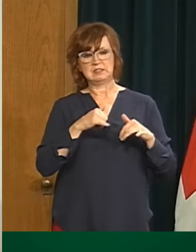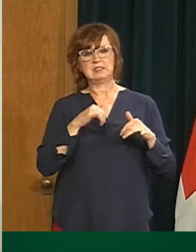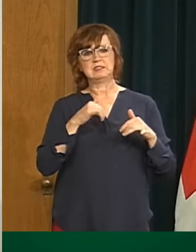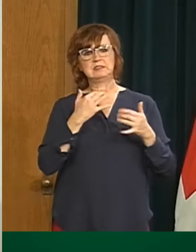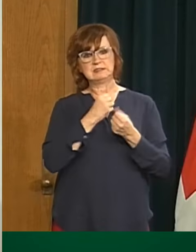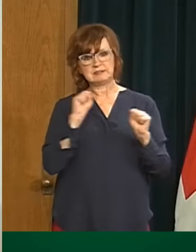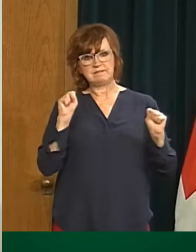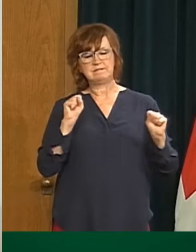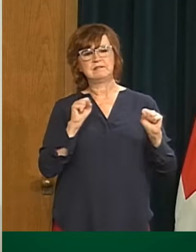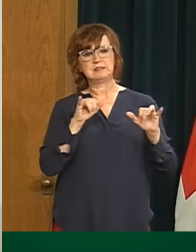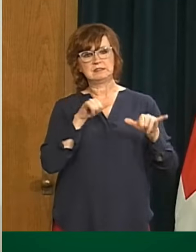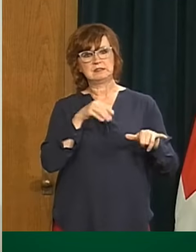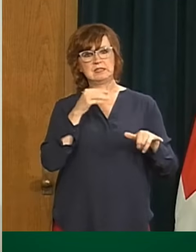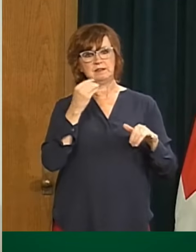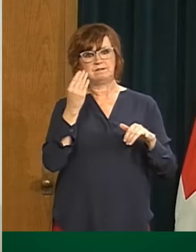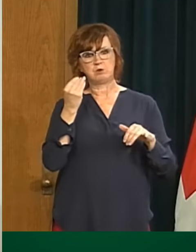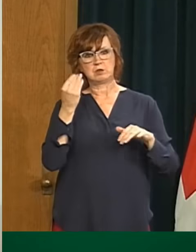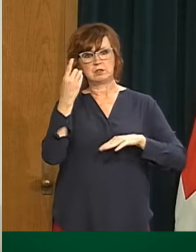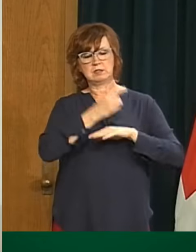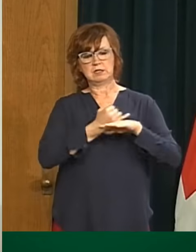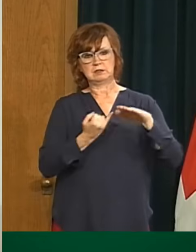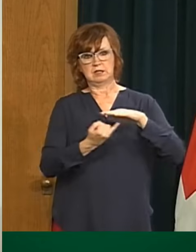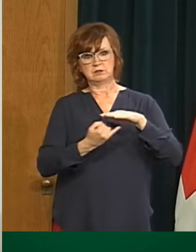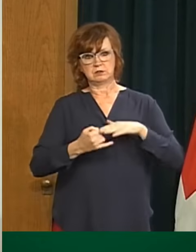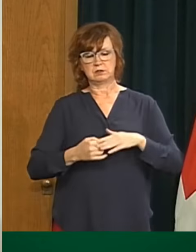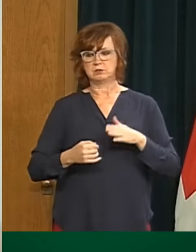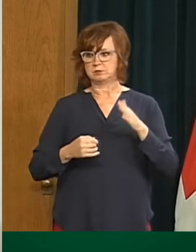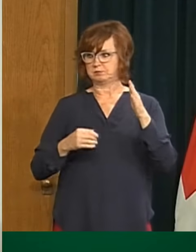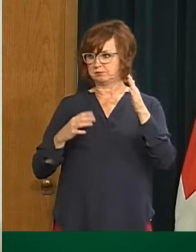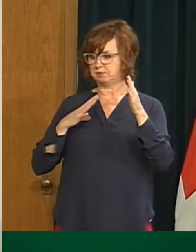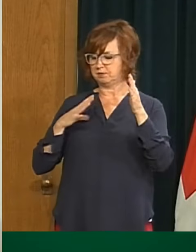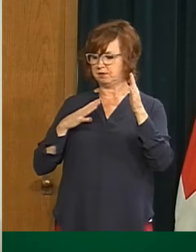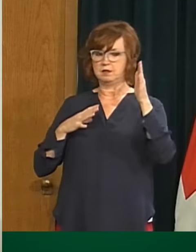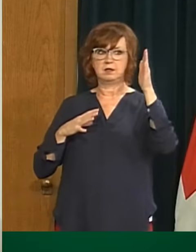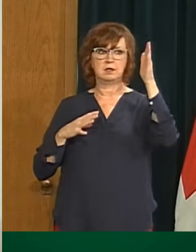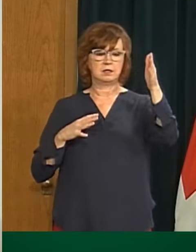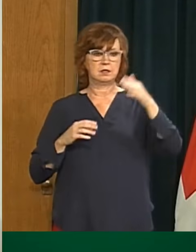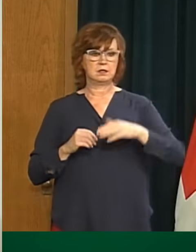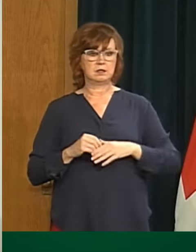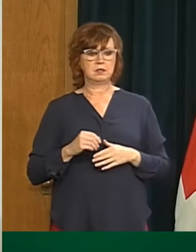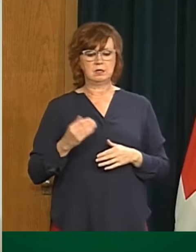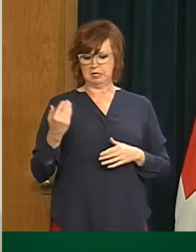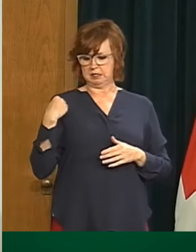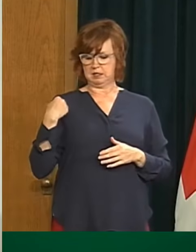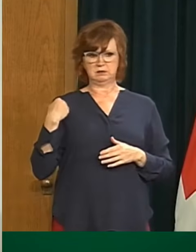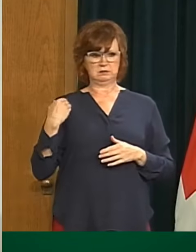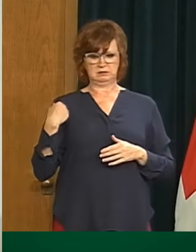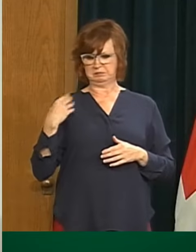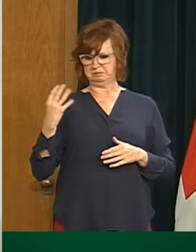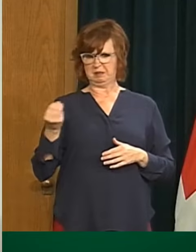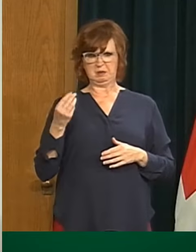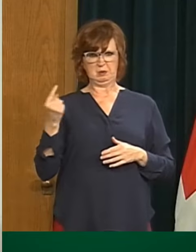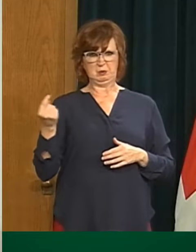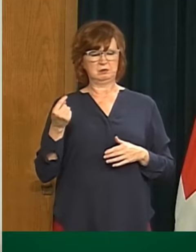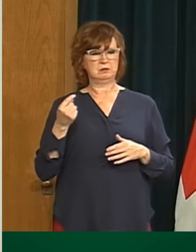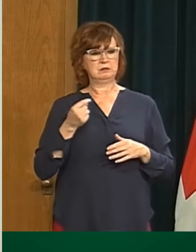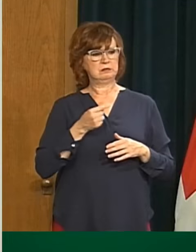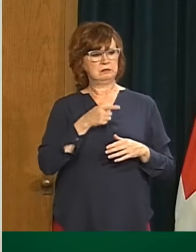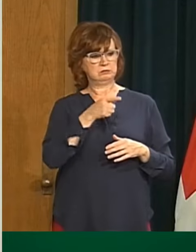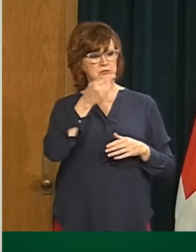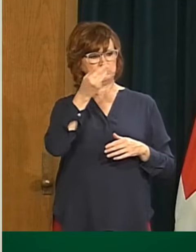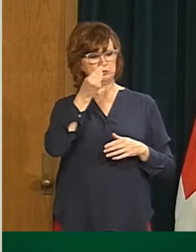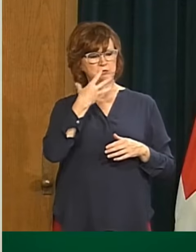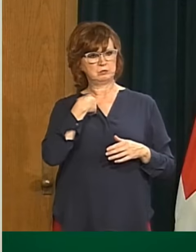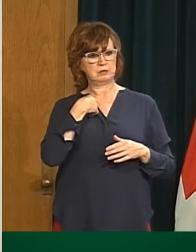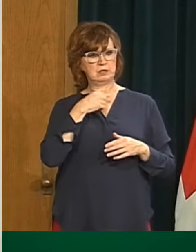Do you have a follow-up, Mark? Yes, earlier this week, it was said that about 30 tests per day were being conducted in the Loche. Has that number